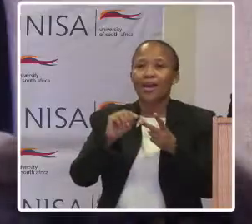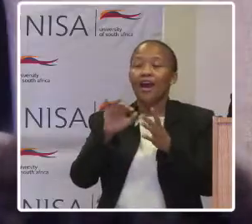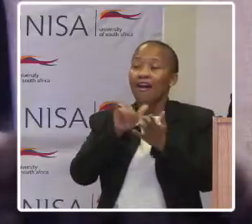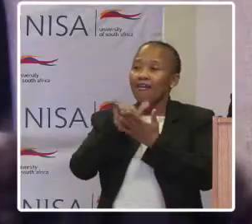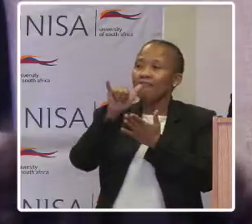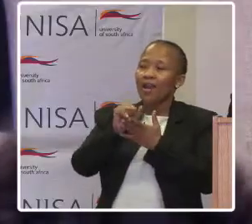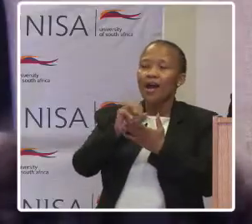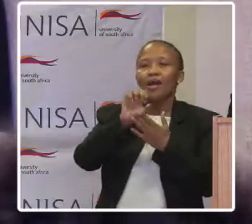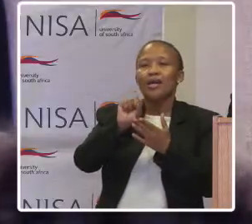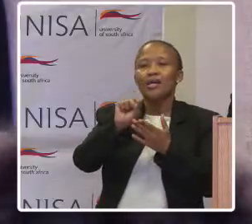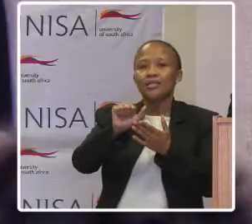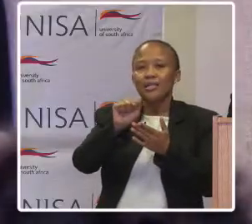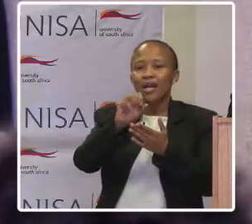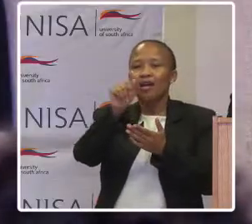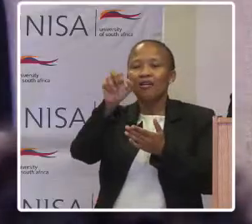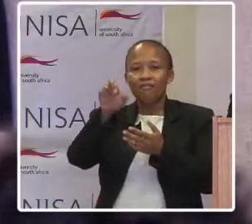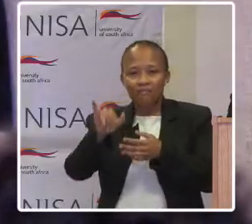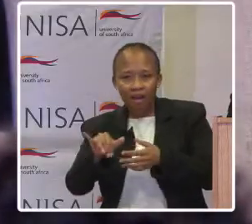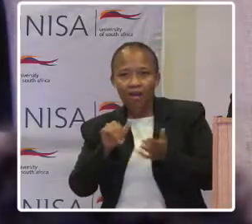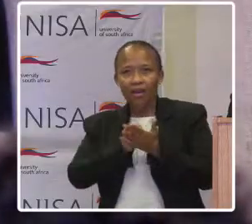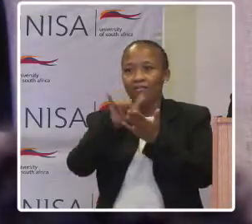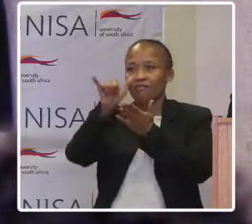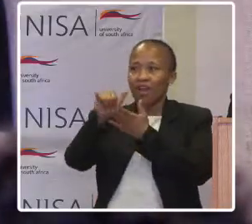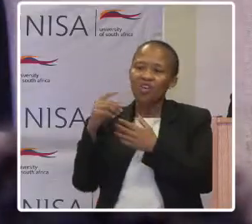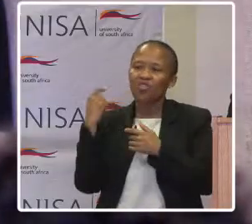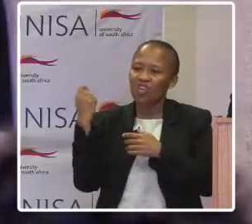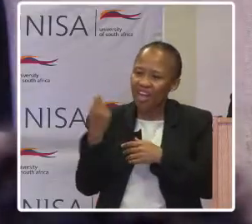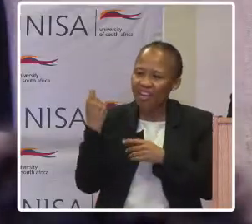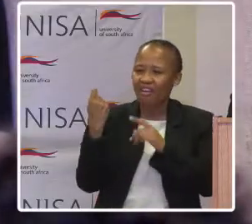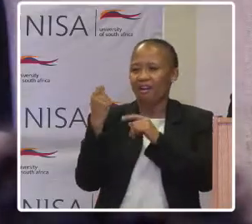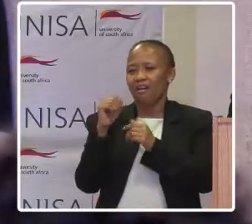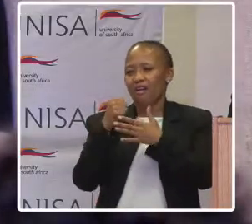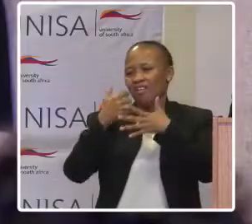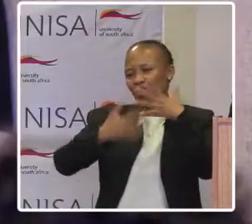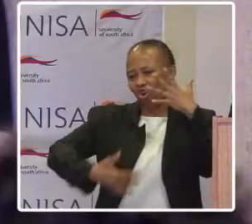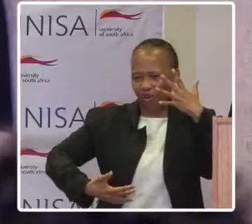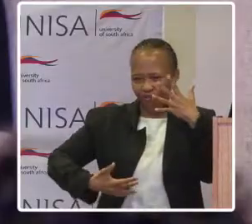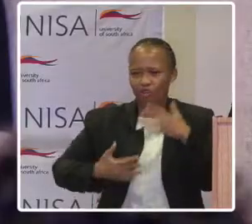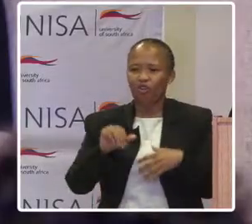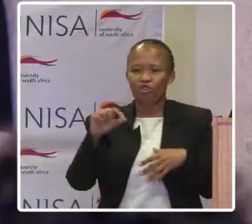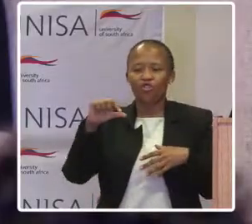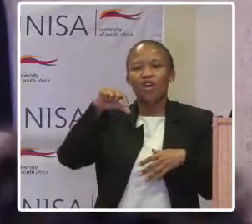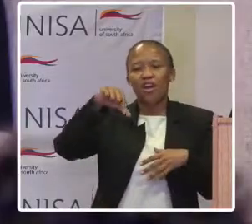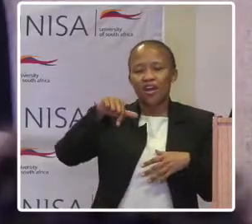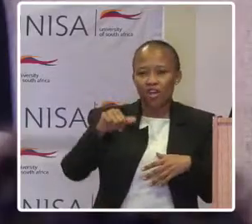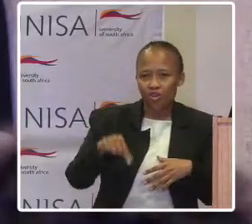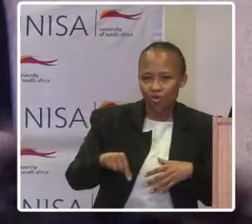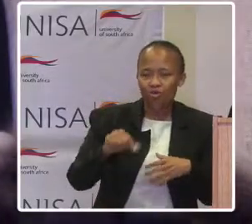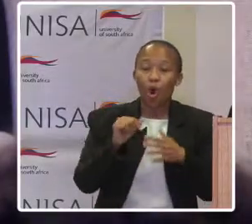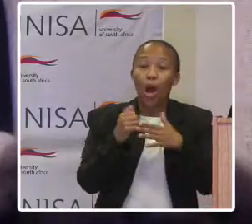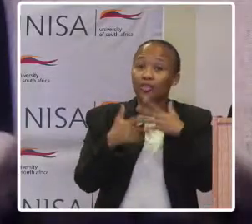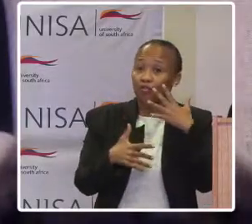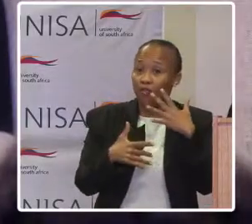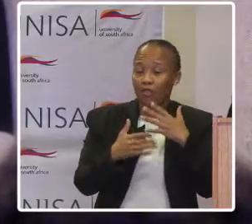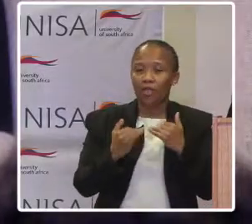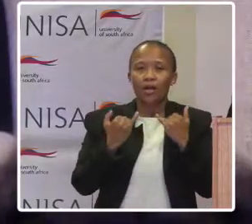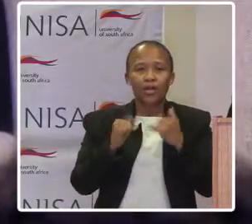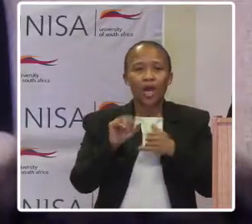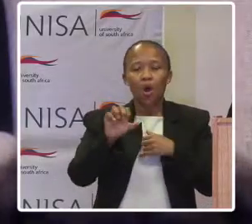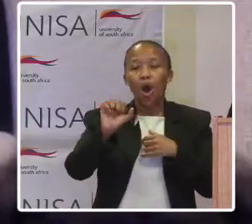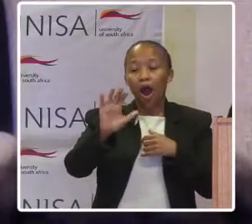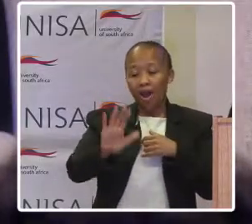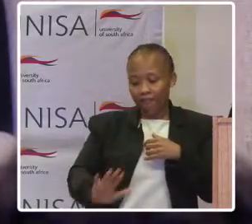it would be KQ, etc. So that notion is then there to protect intra-African airlines,